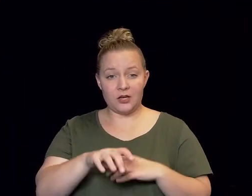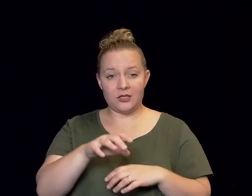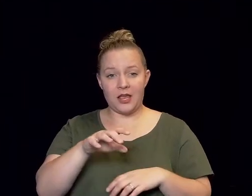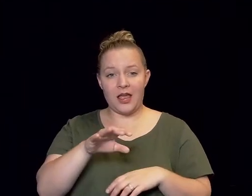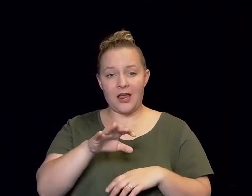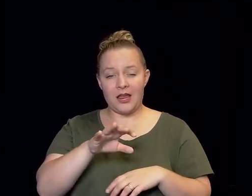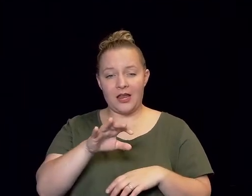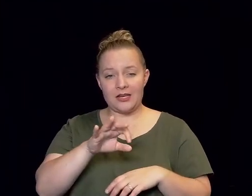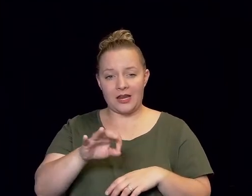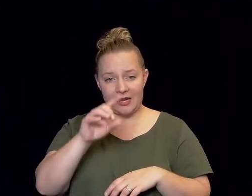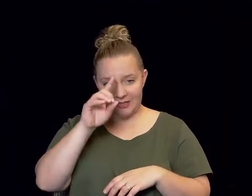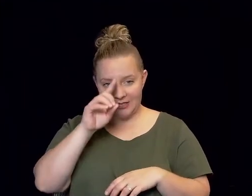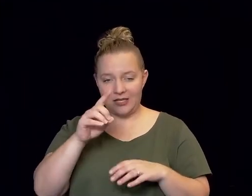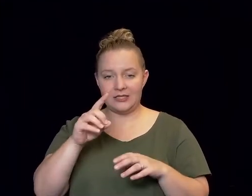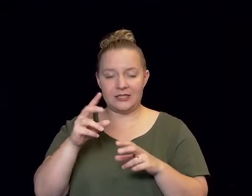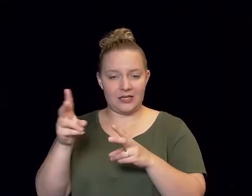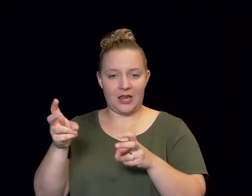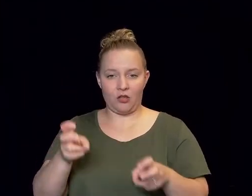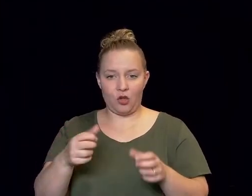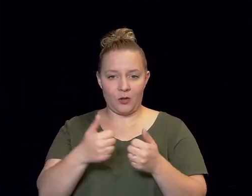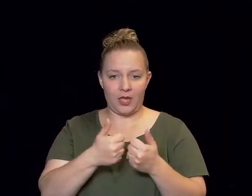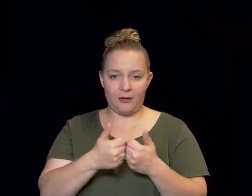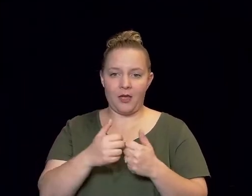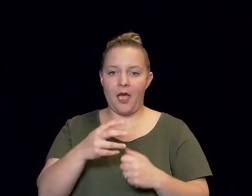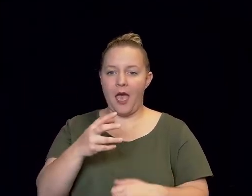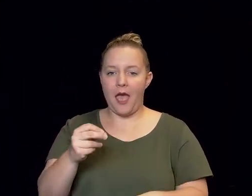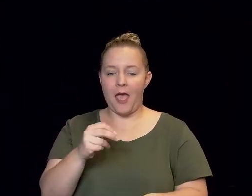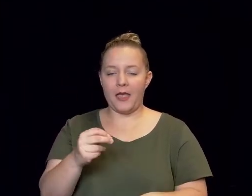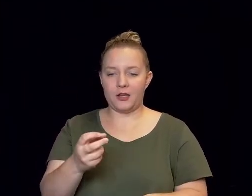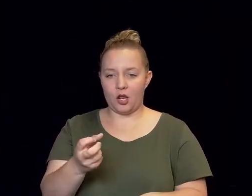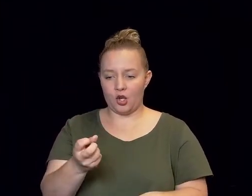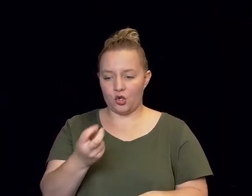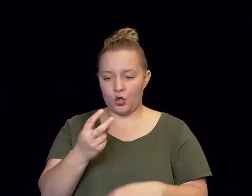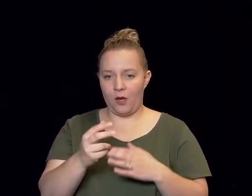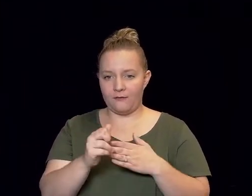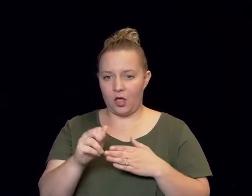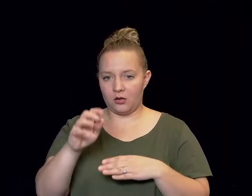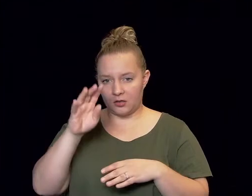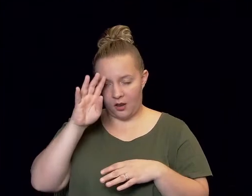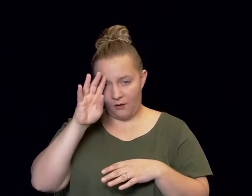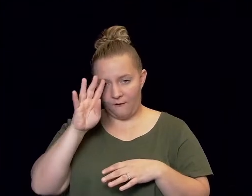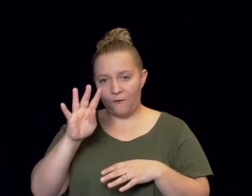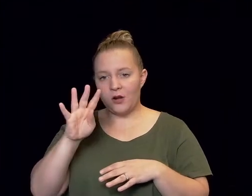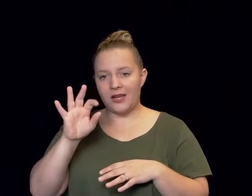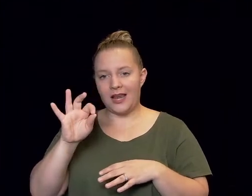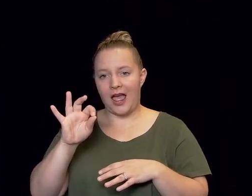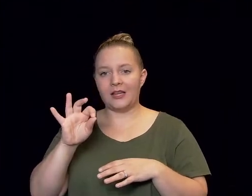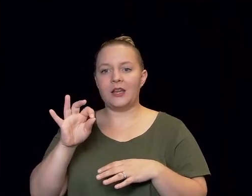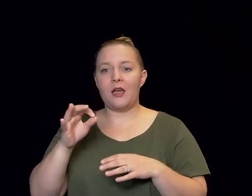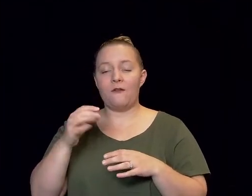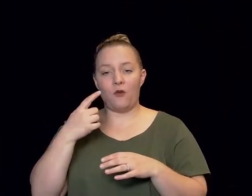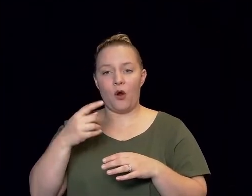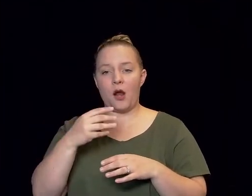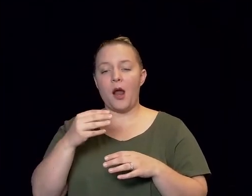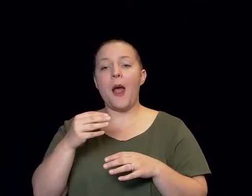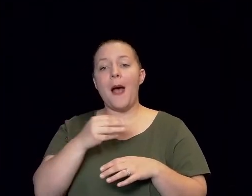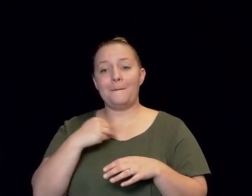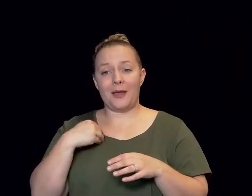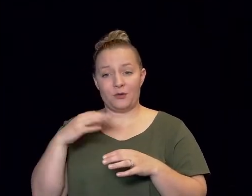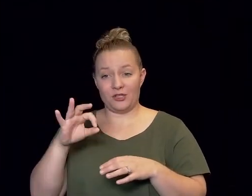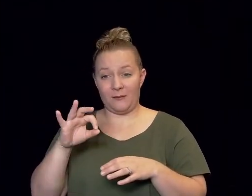game and $12.49 membership fee. Define a variable and set up an expression for any number of games